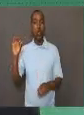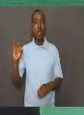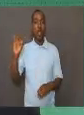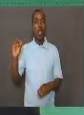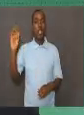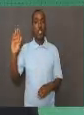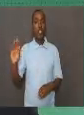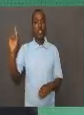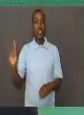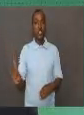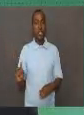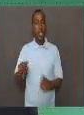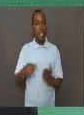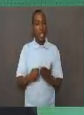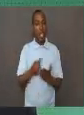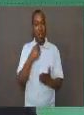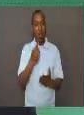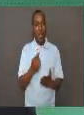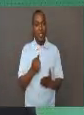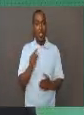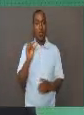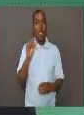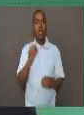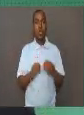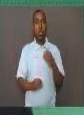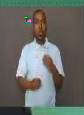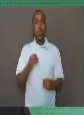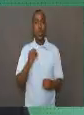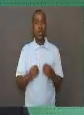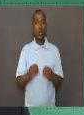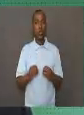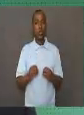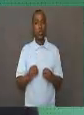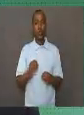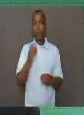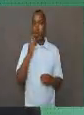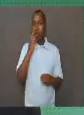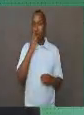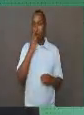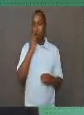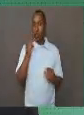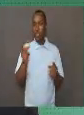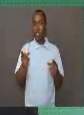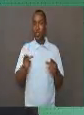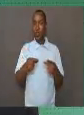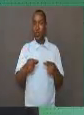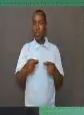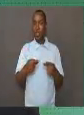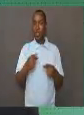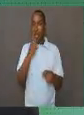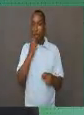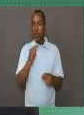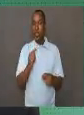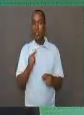where a microorganism is introduced into a culture medium.